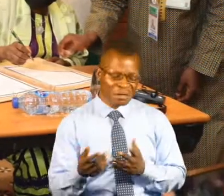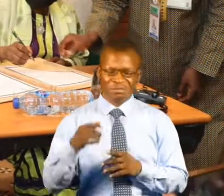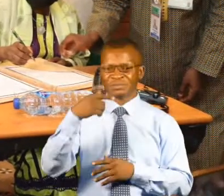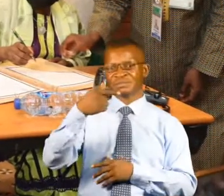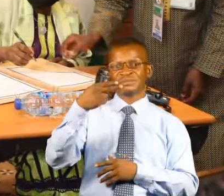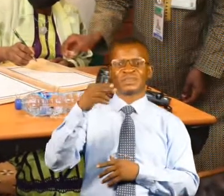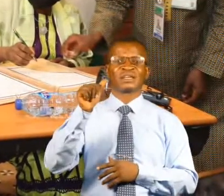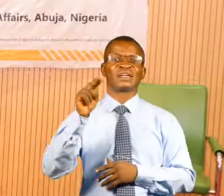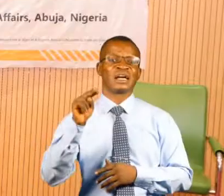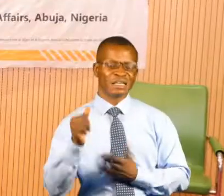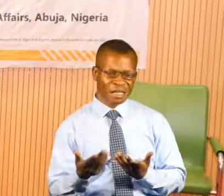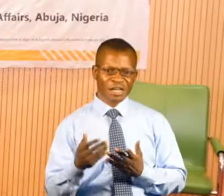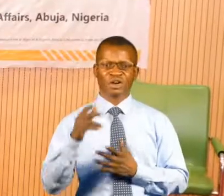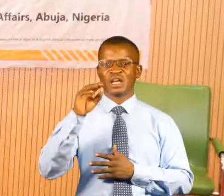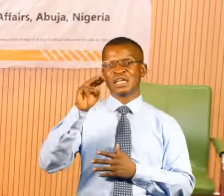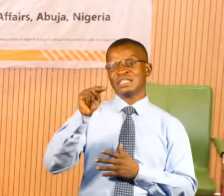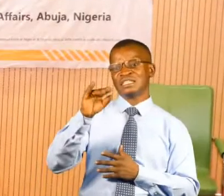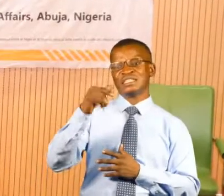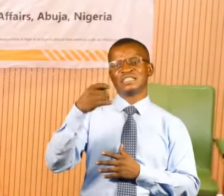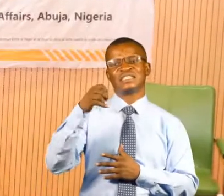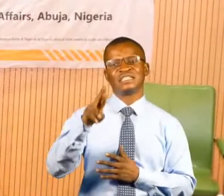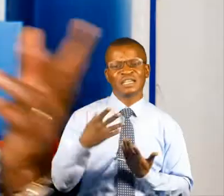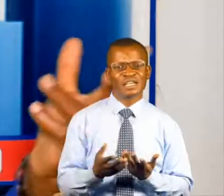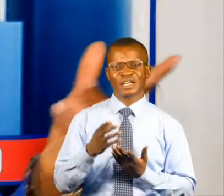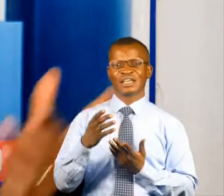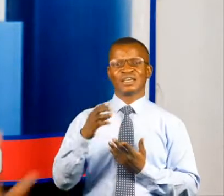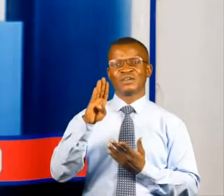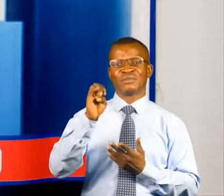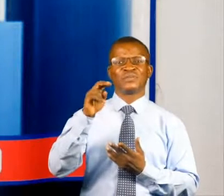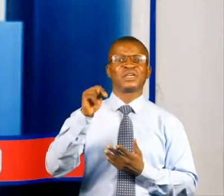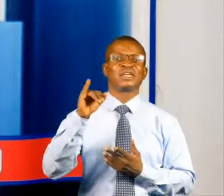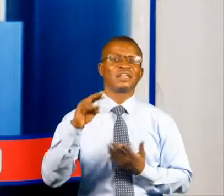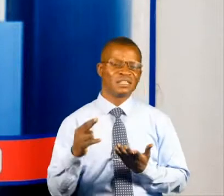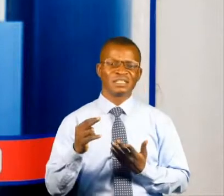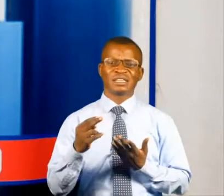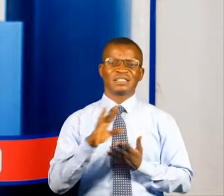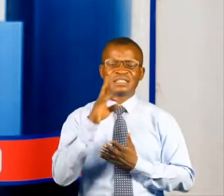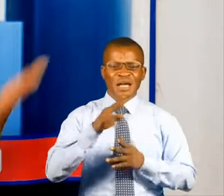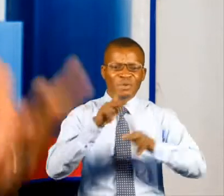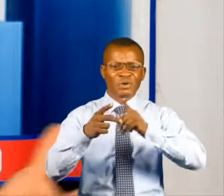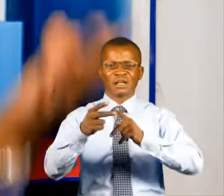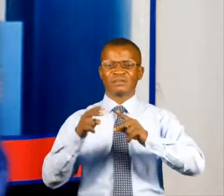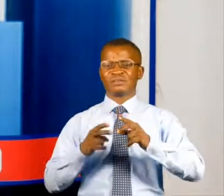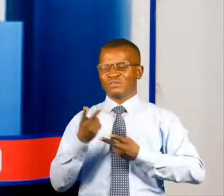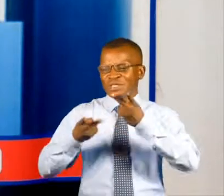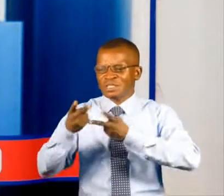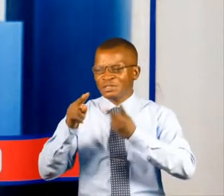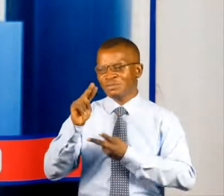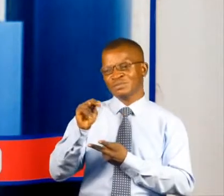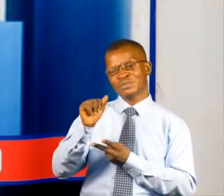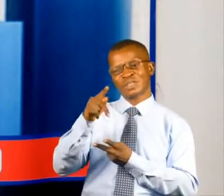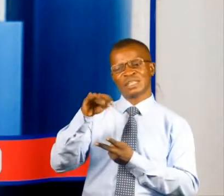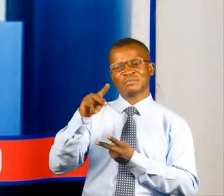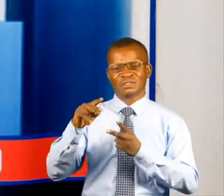Gambia, like Ghana, Republic of Niger, like Cotonou, Republic of Benin, all took a cue from NAPTIP. These are people who came and